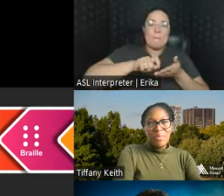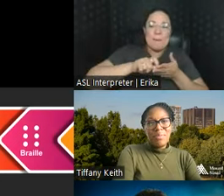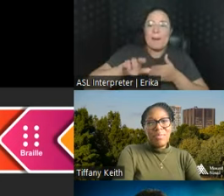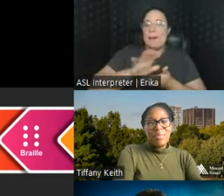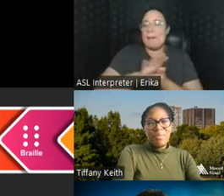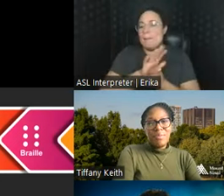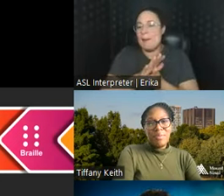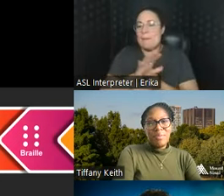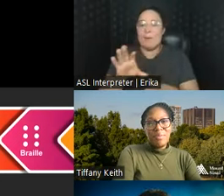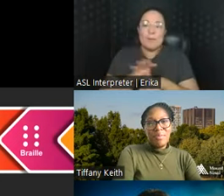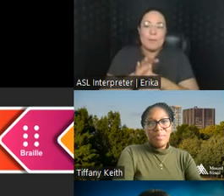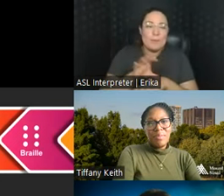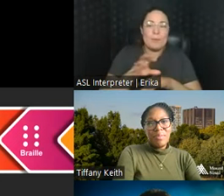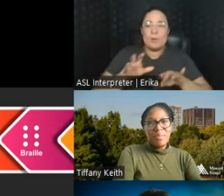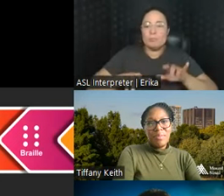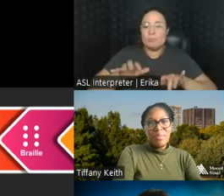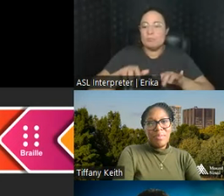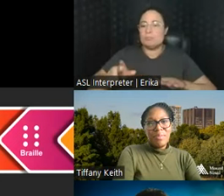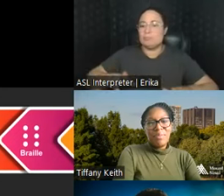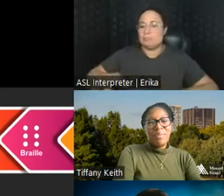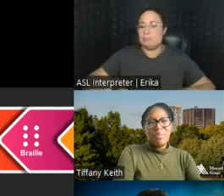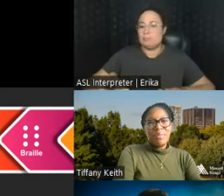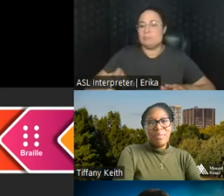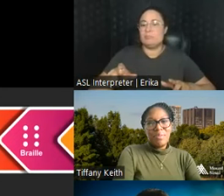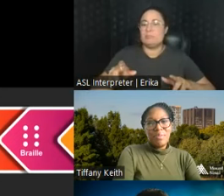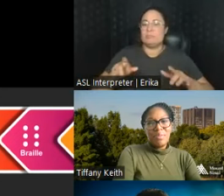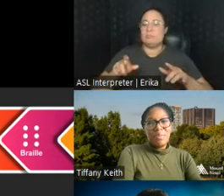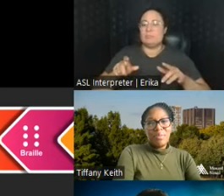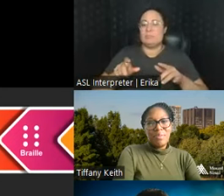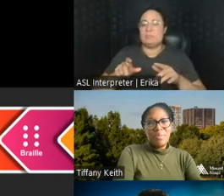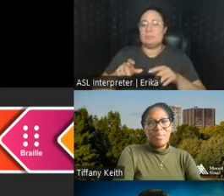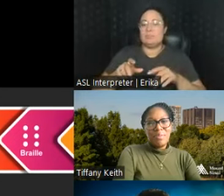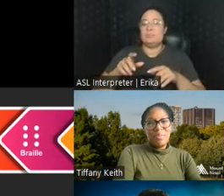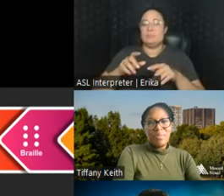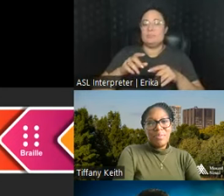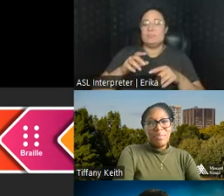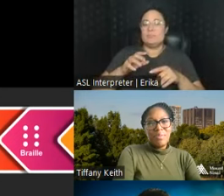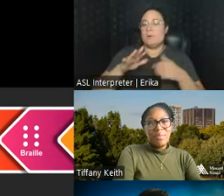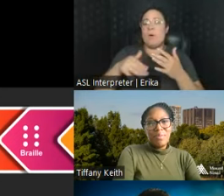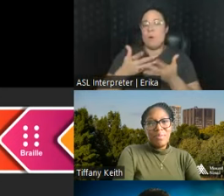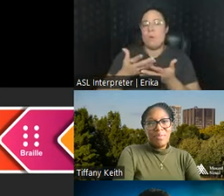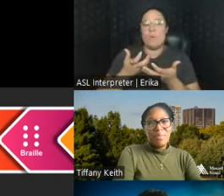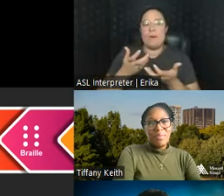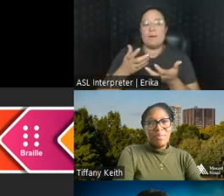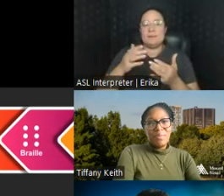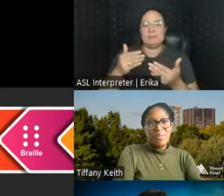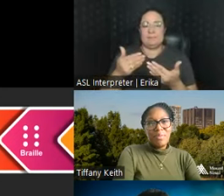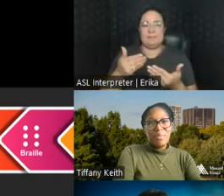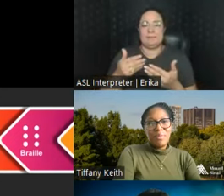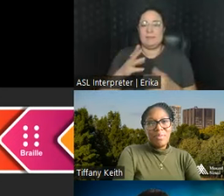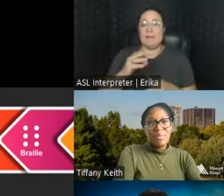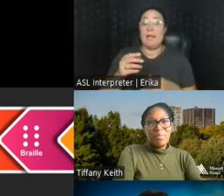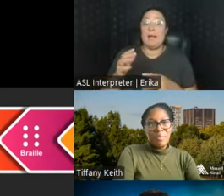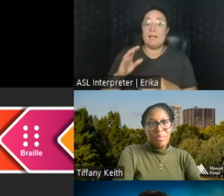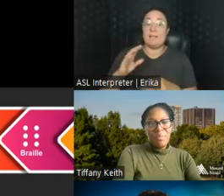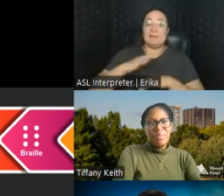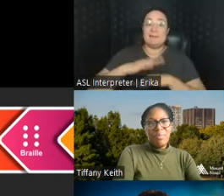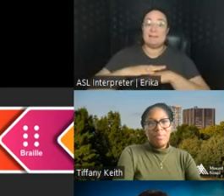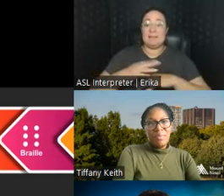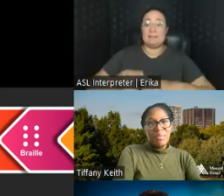computer, keyboard, mice, all that stuff you want to keep within reach. And also being mindful of desk heights and chair positions as